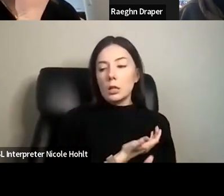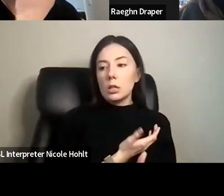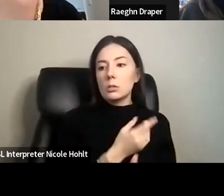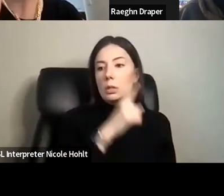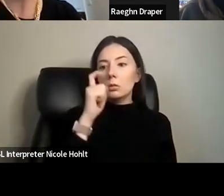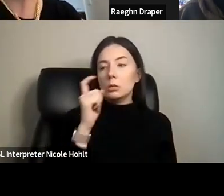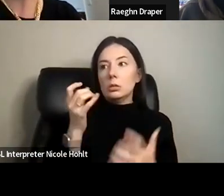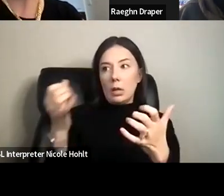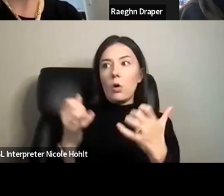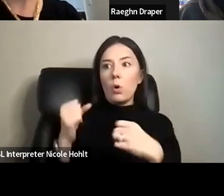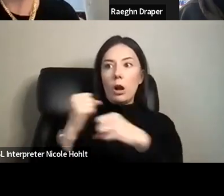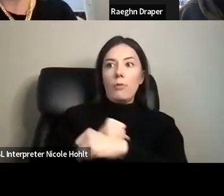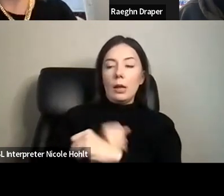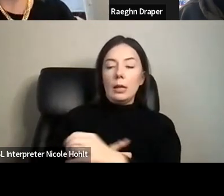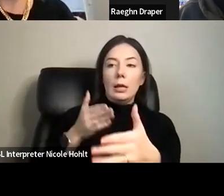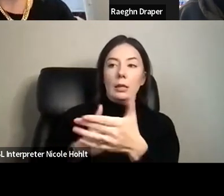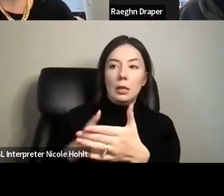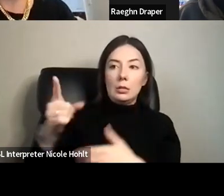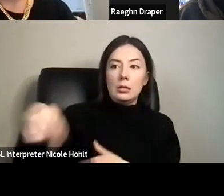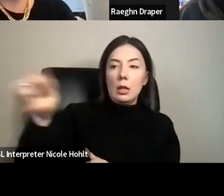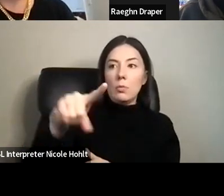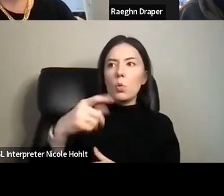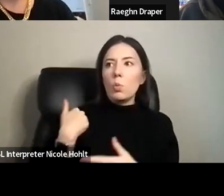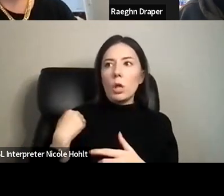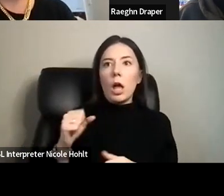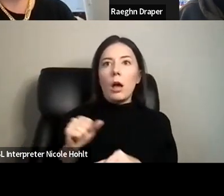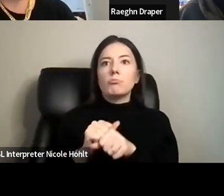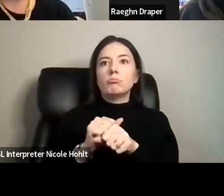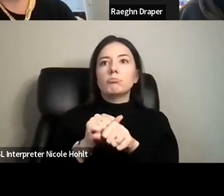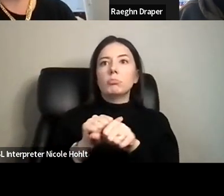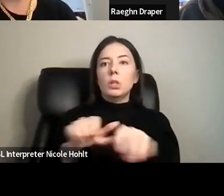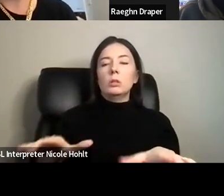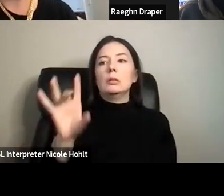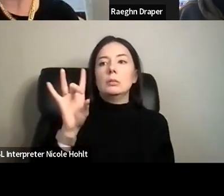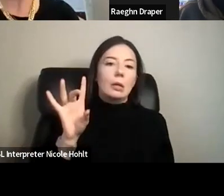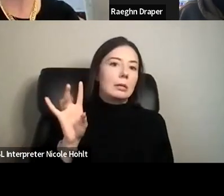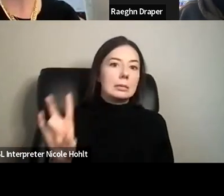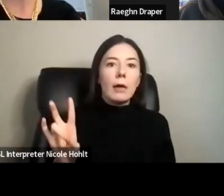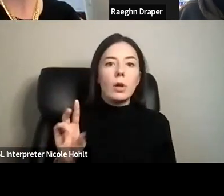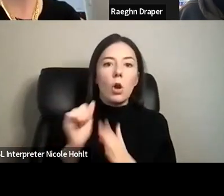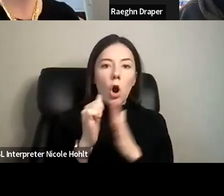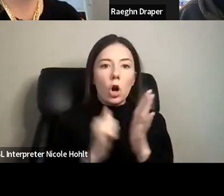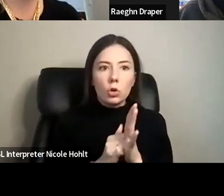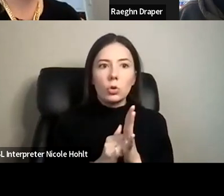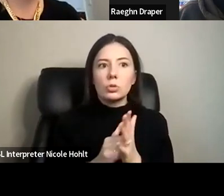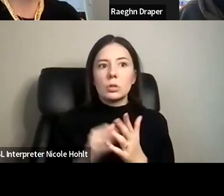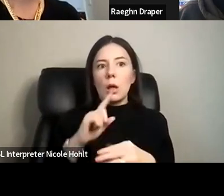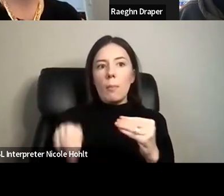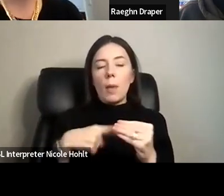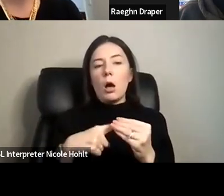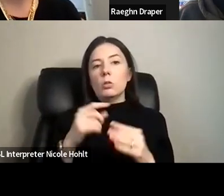And that's why we have several articles come out about ServSafe and the damage it has